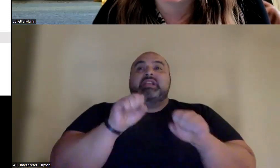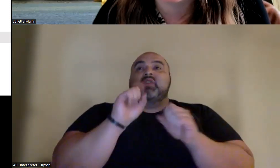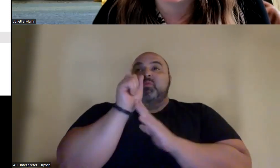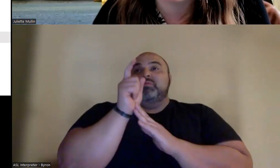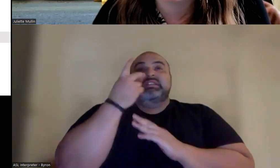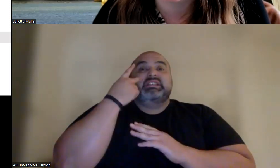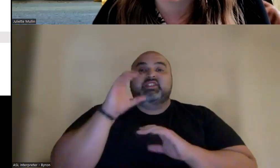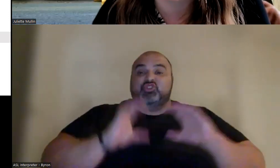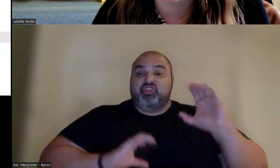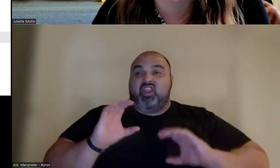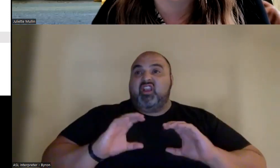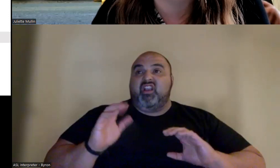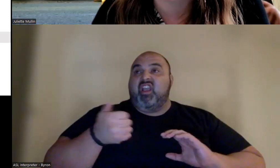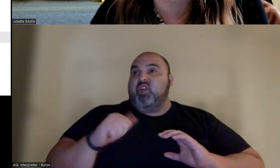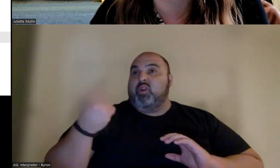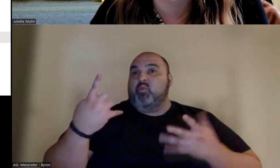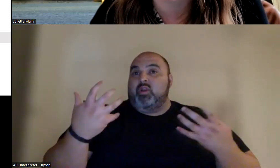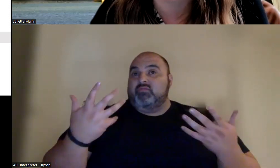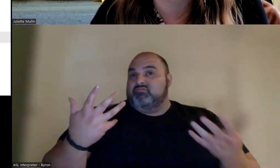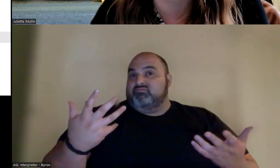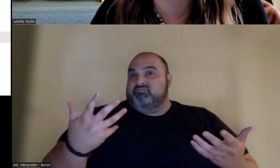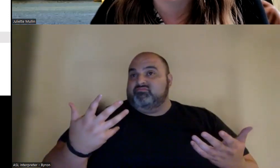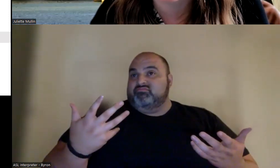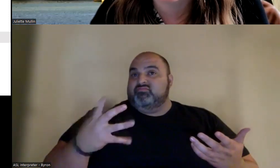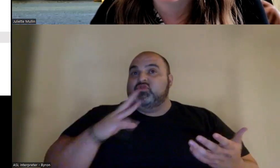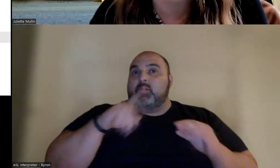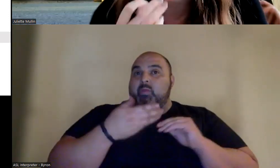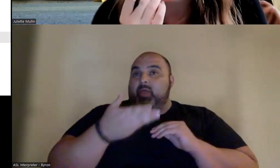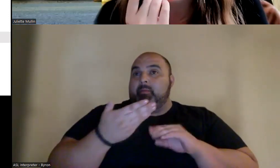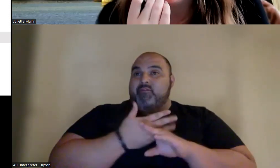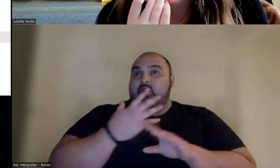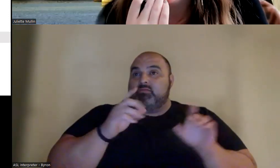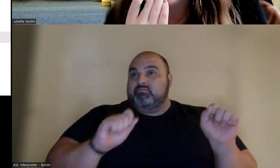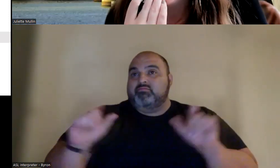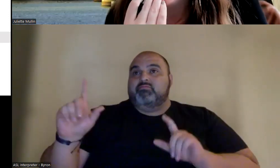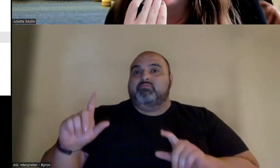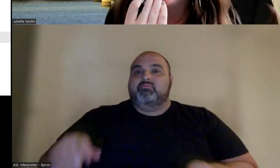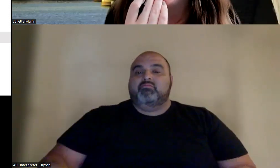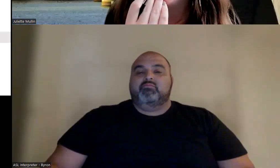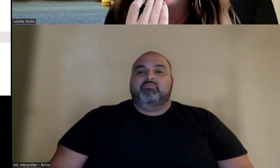in the chat anyone would like to weigh in on that particular piece before I move to the next slide.